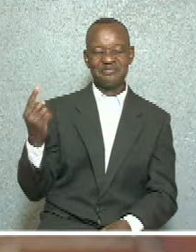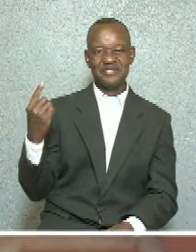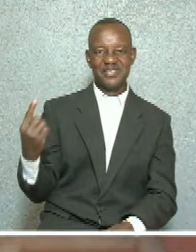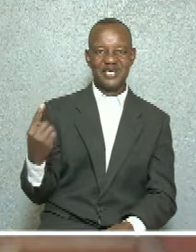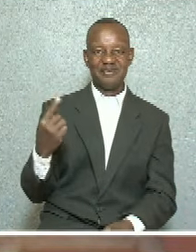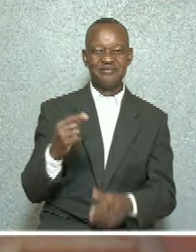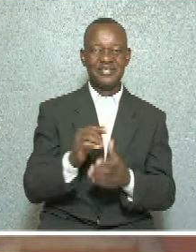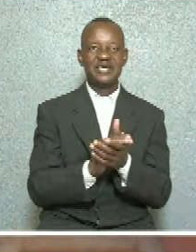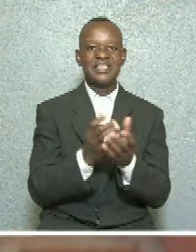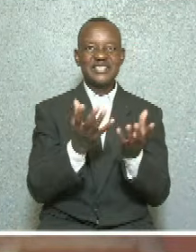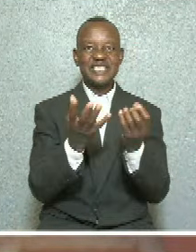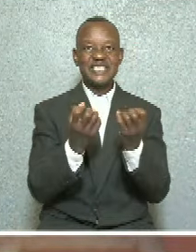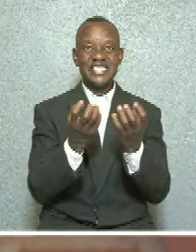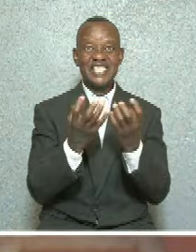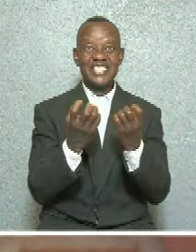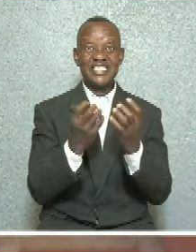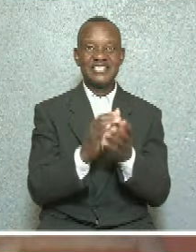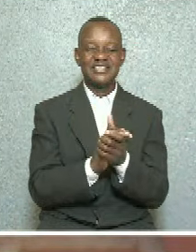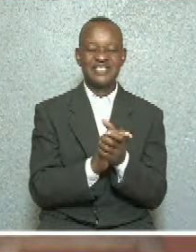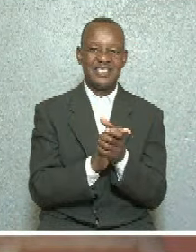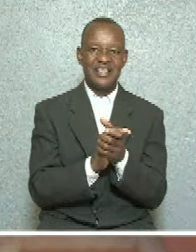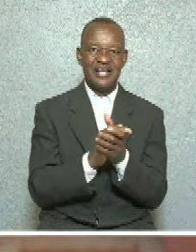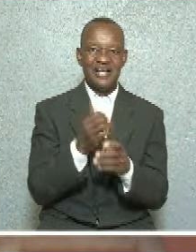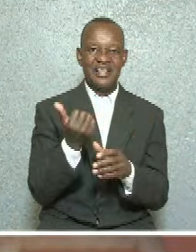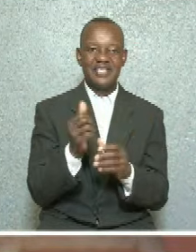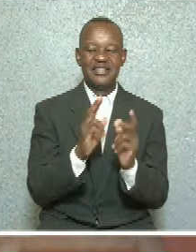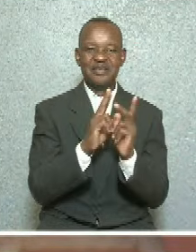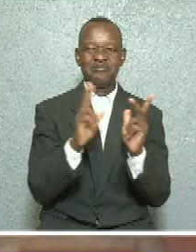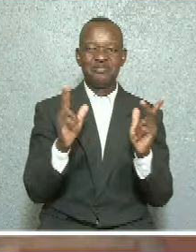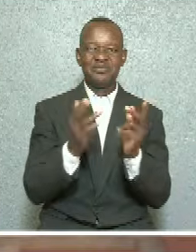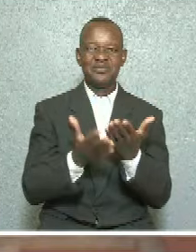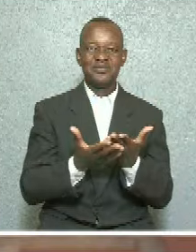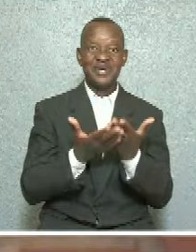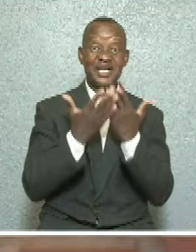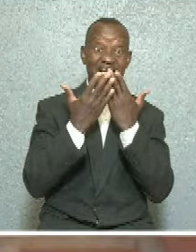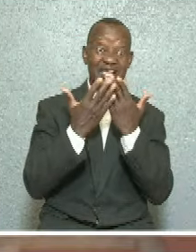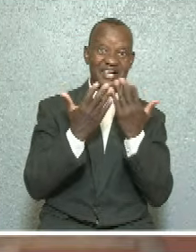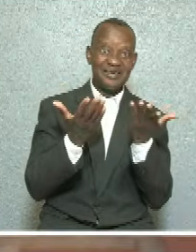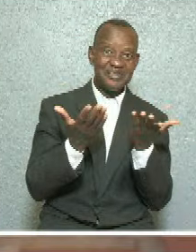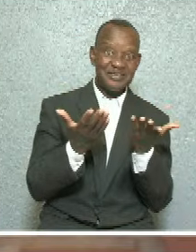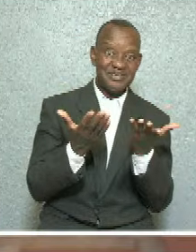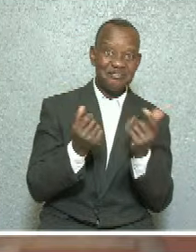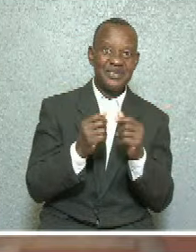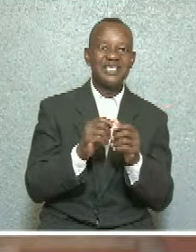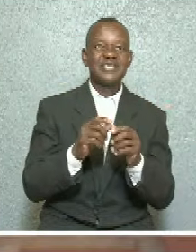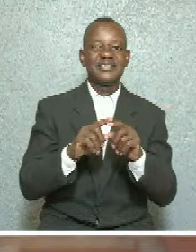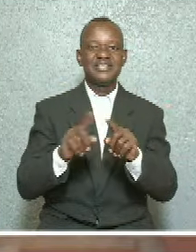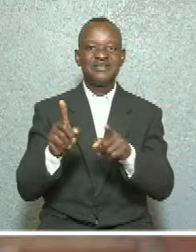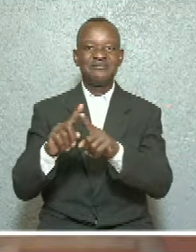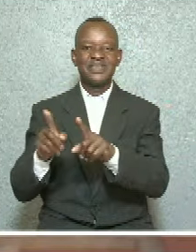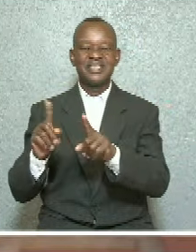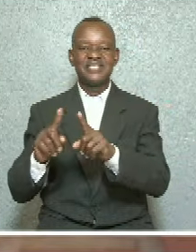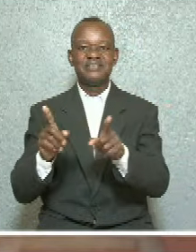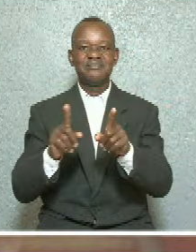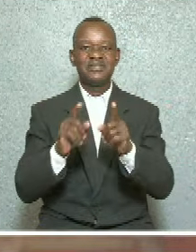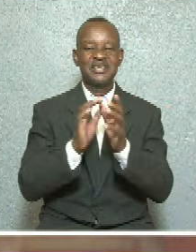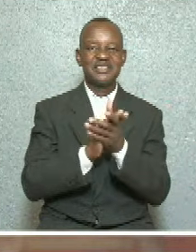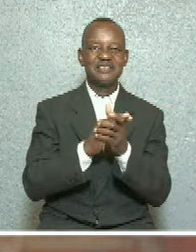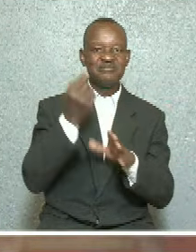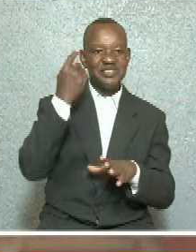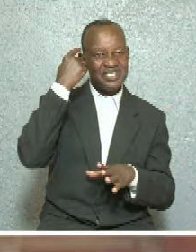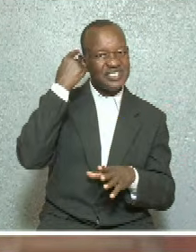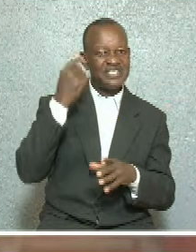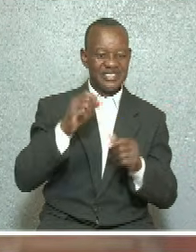education. Some people need to help her to look after health. Need to help her to look after health. Some have to look after the